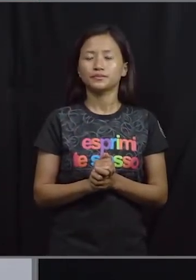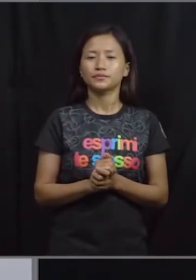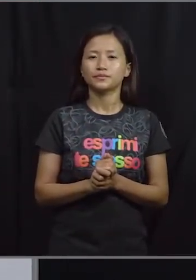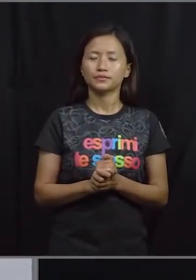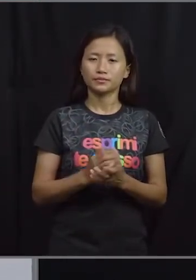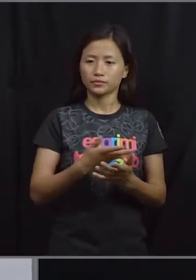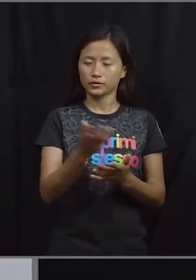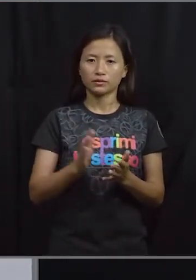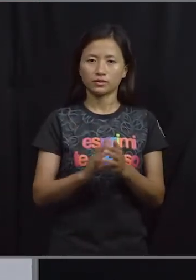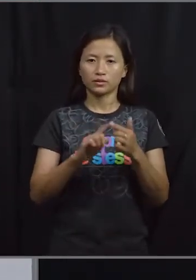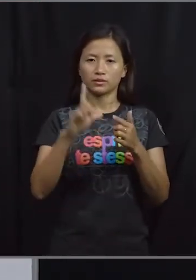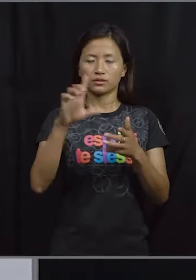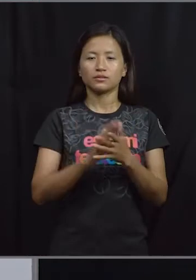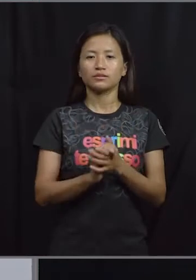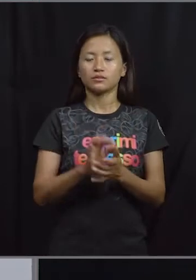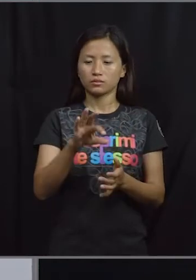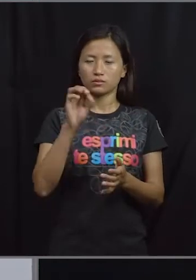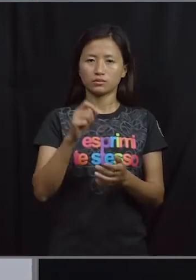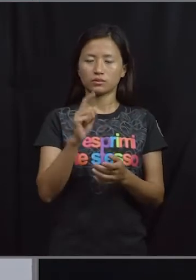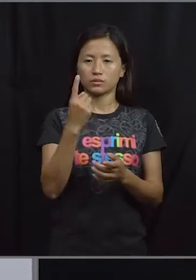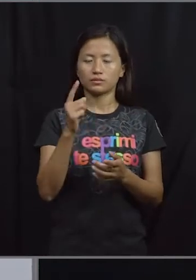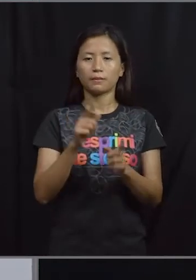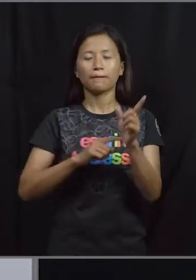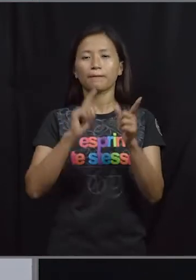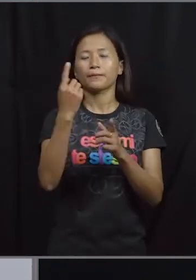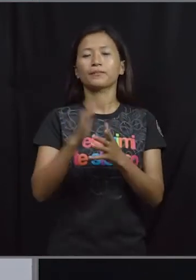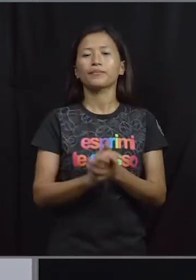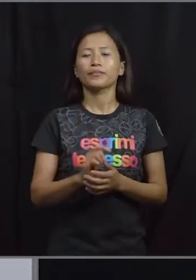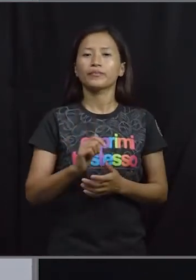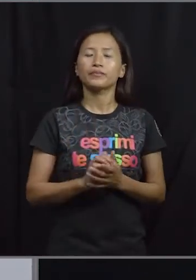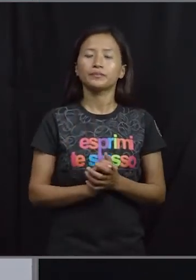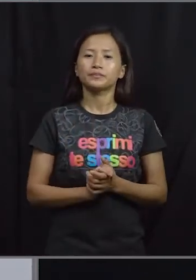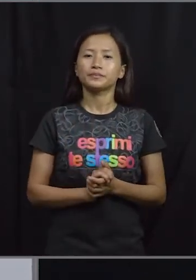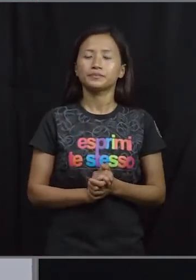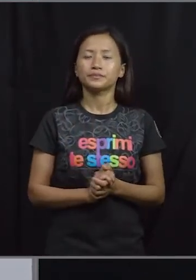Here there are 9 elements, so we will find one by one. This is